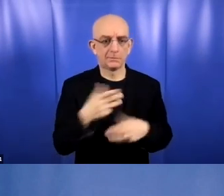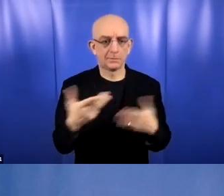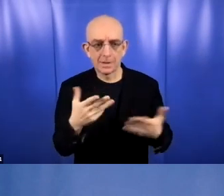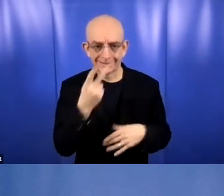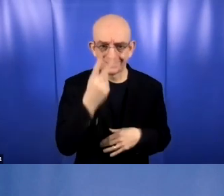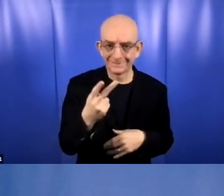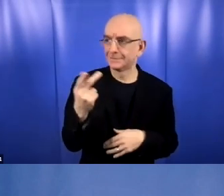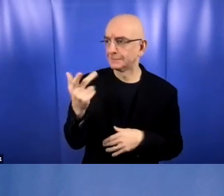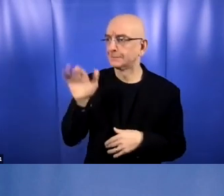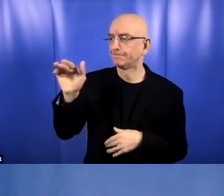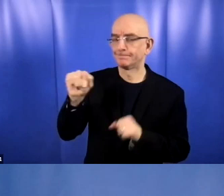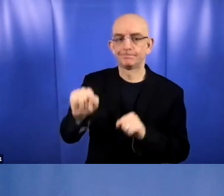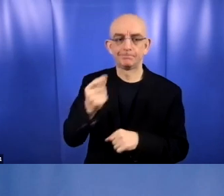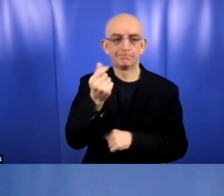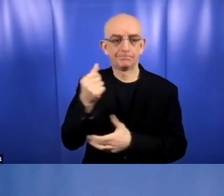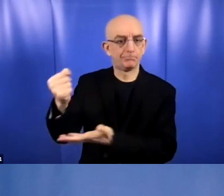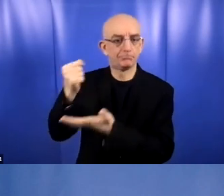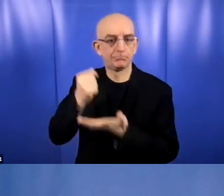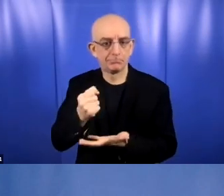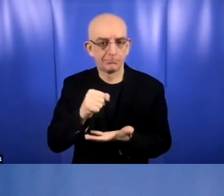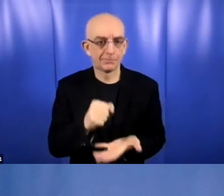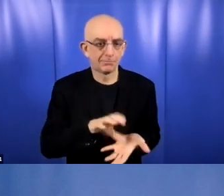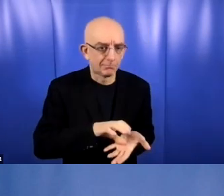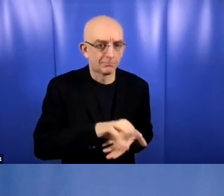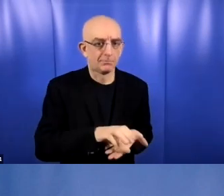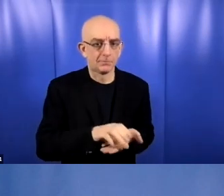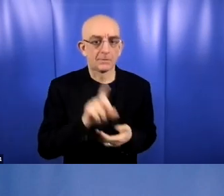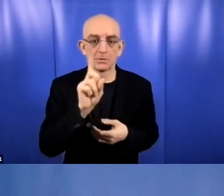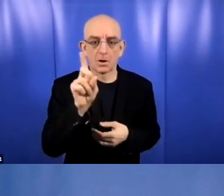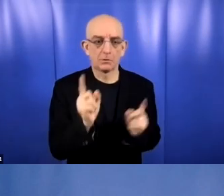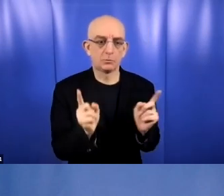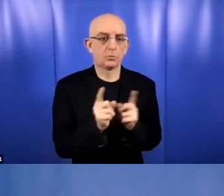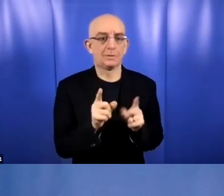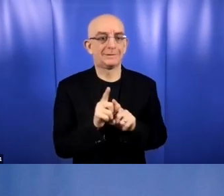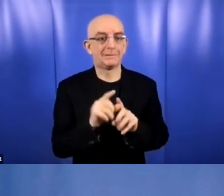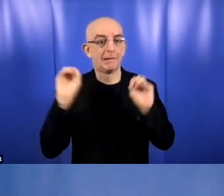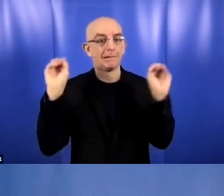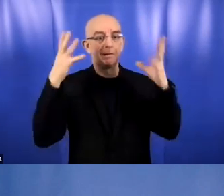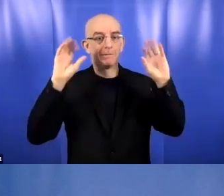investments, education investments that are necessary to address protracted displacement.